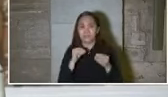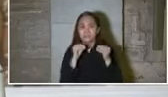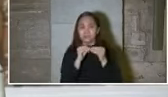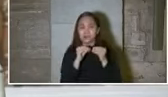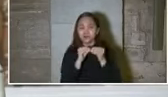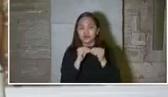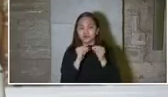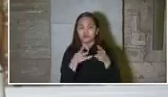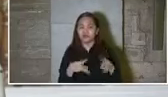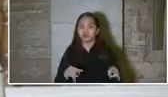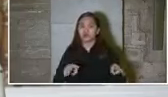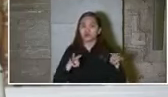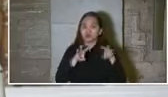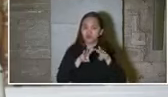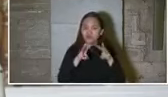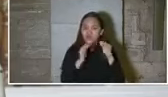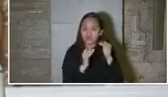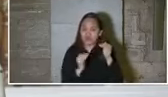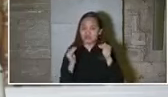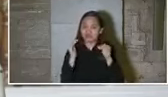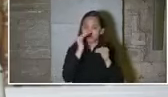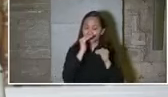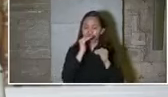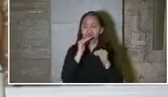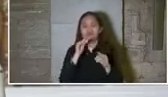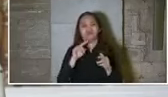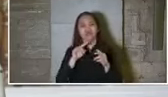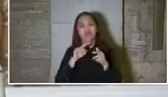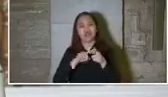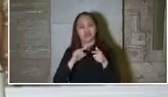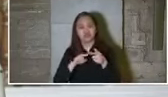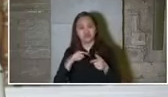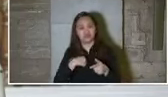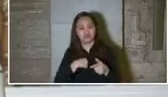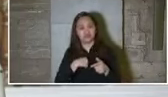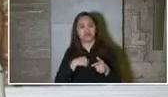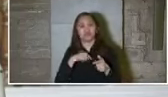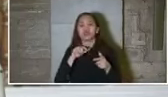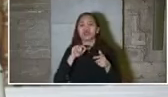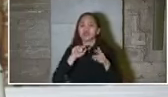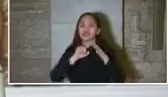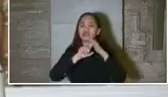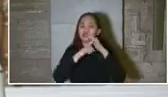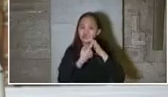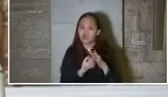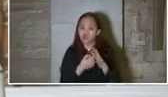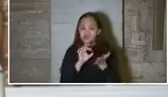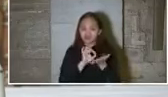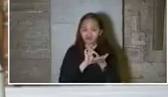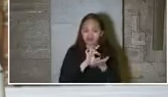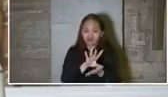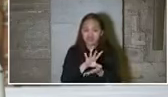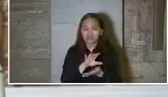more deserving, then we will start to hate one another.